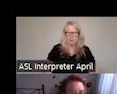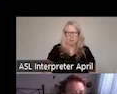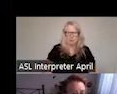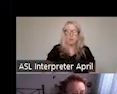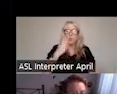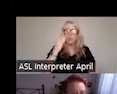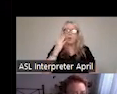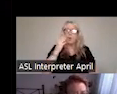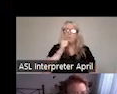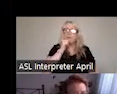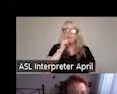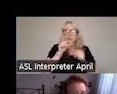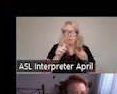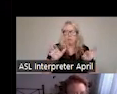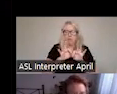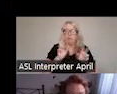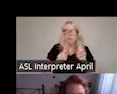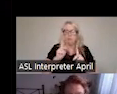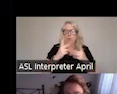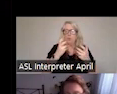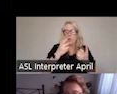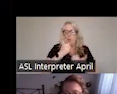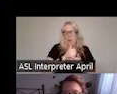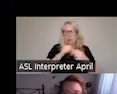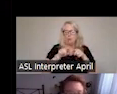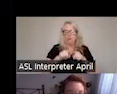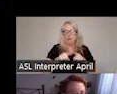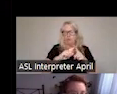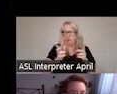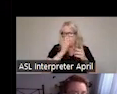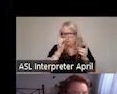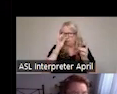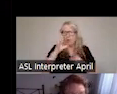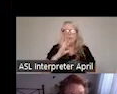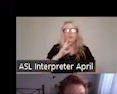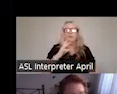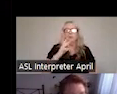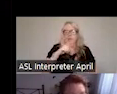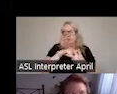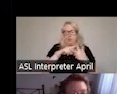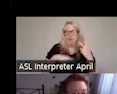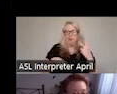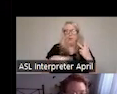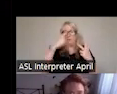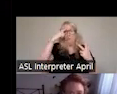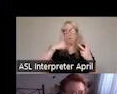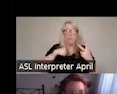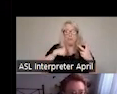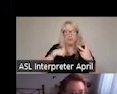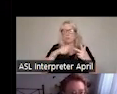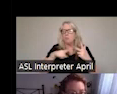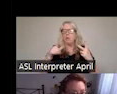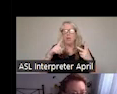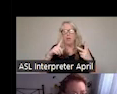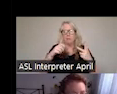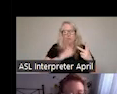privacy matters for people seeking help during a crisis. These are the three main ones for me, but would love to hear